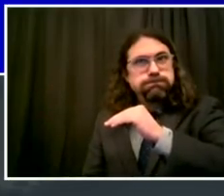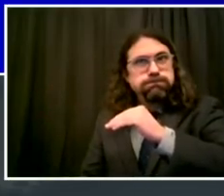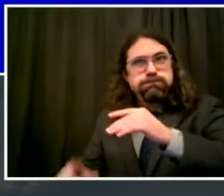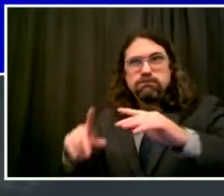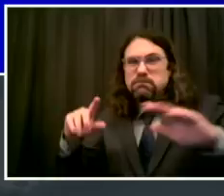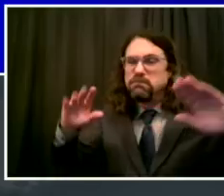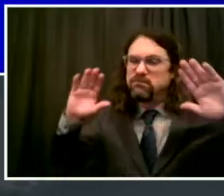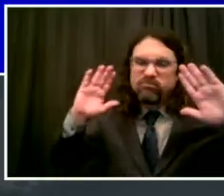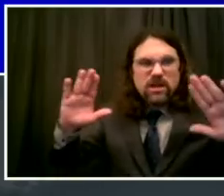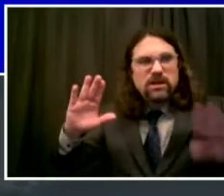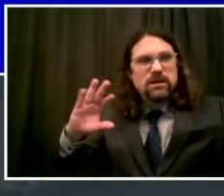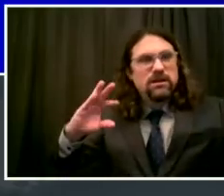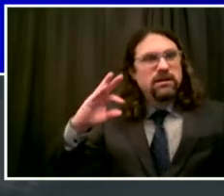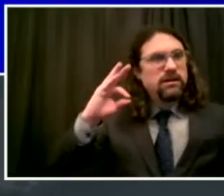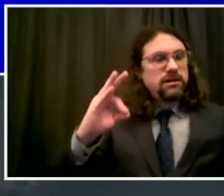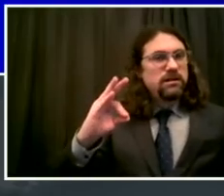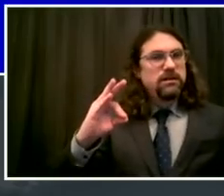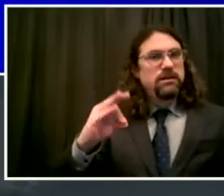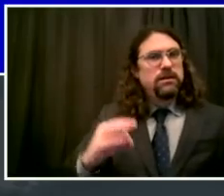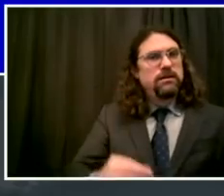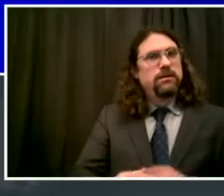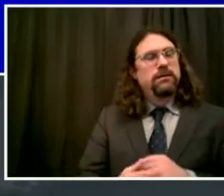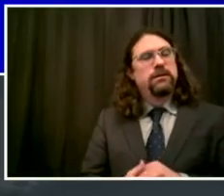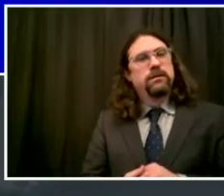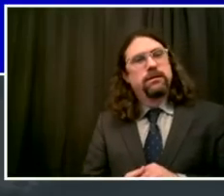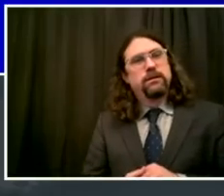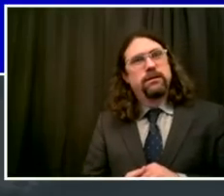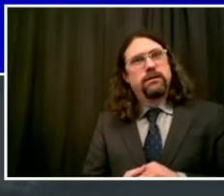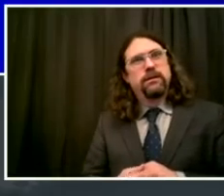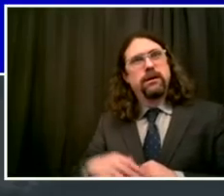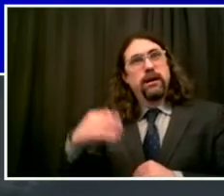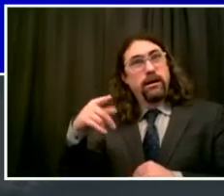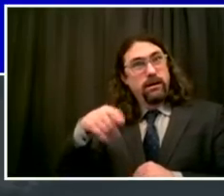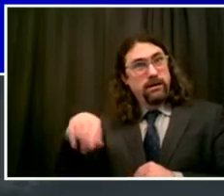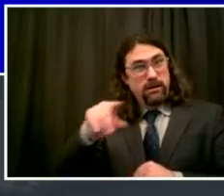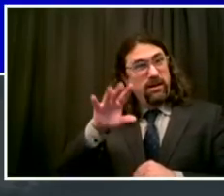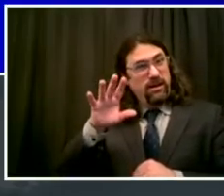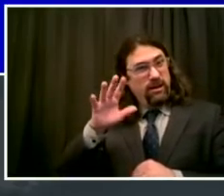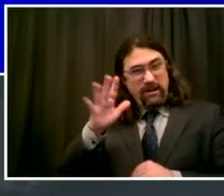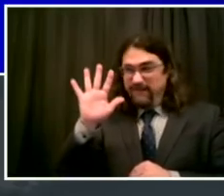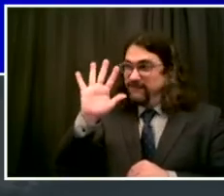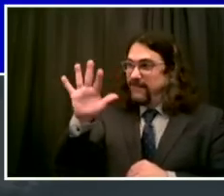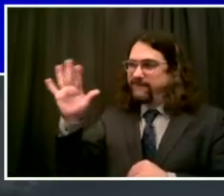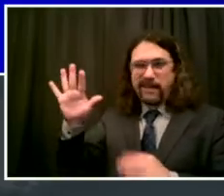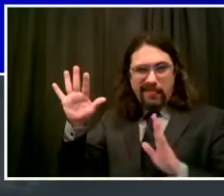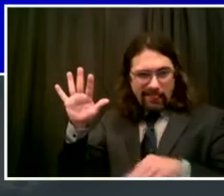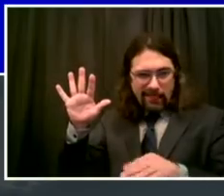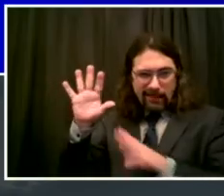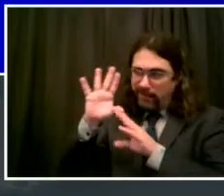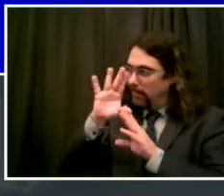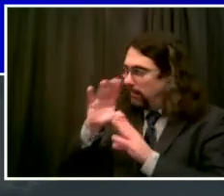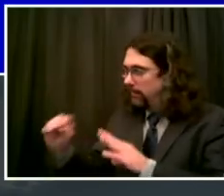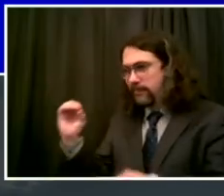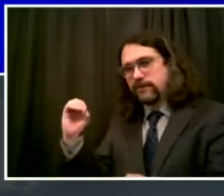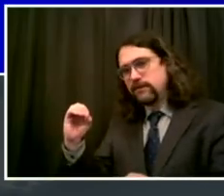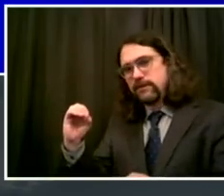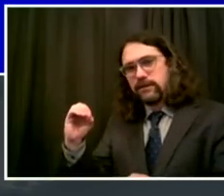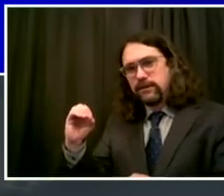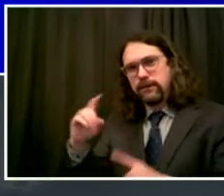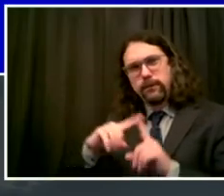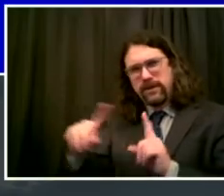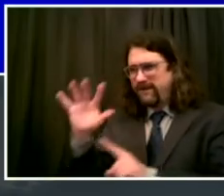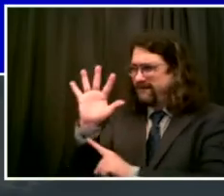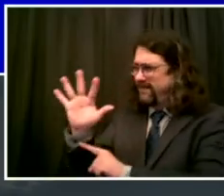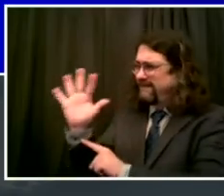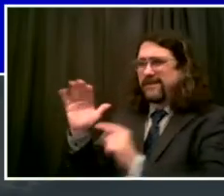see that number go down as low as 55, that sure is heartening compared to where we were. And a credit to all of you.